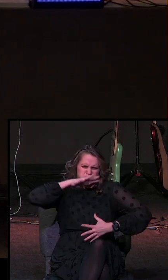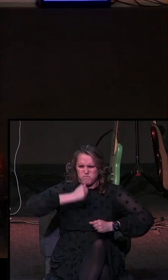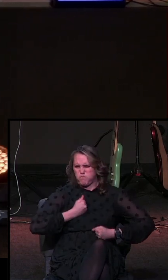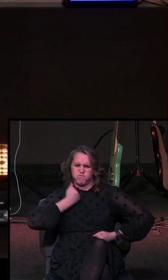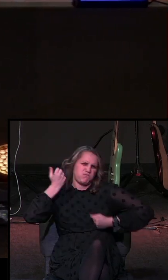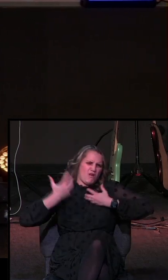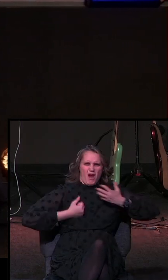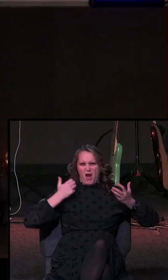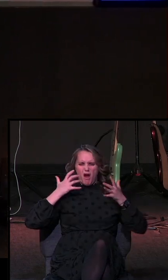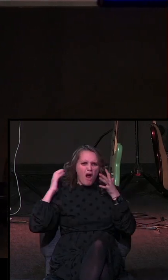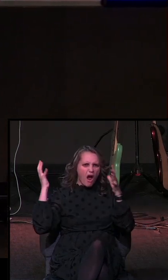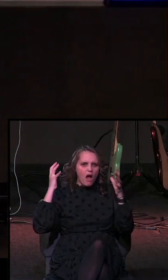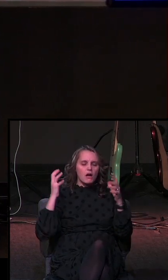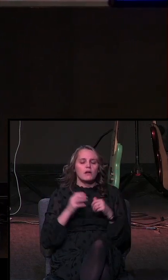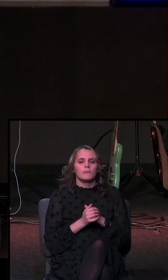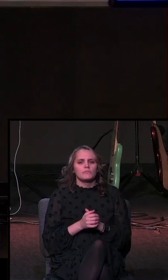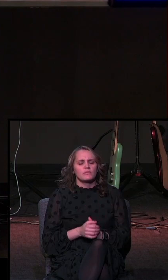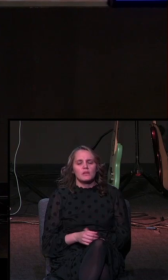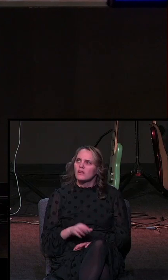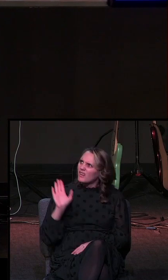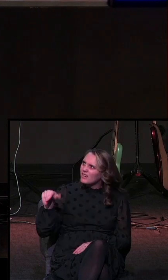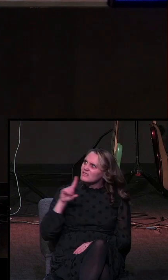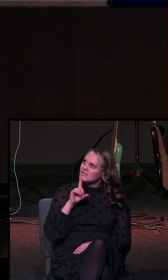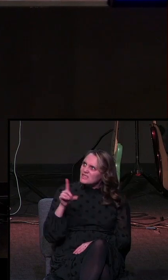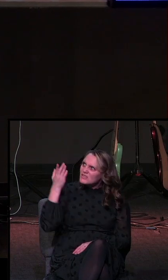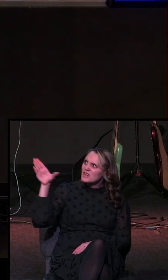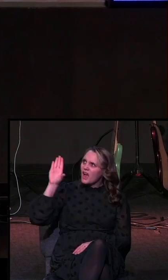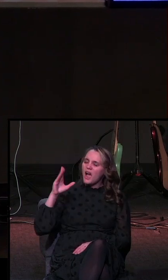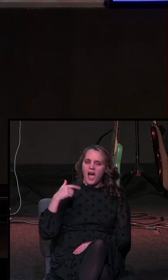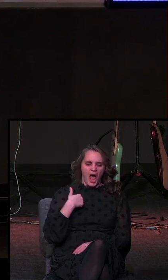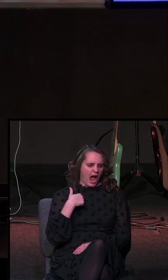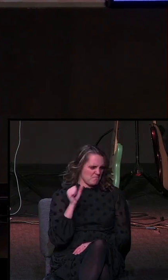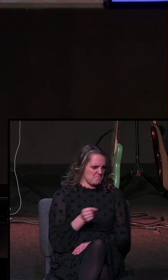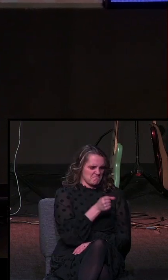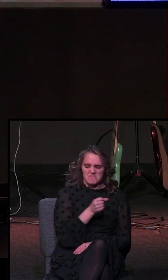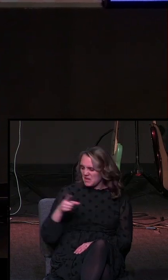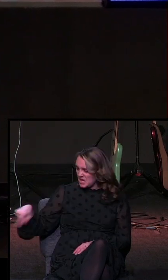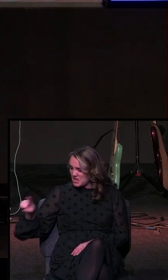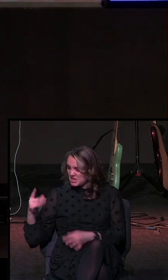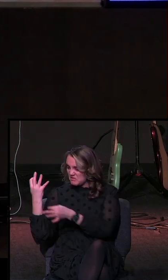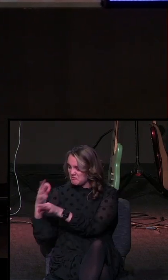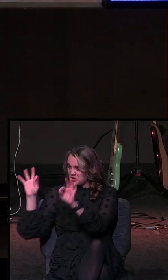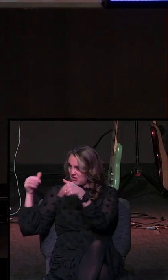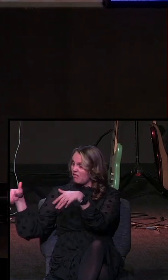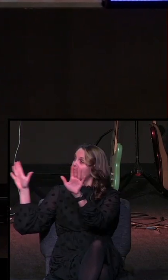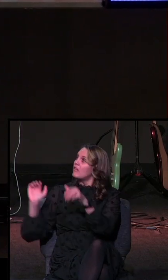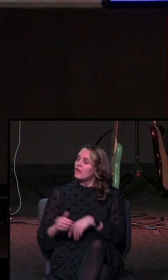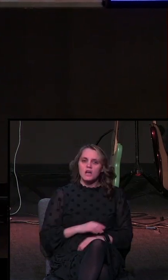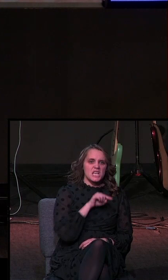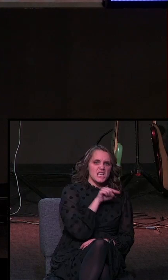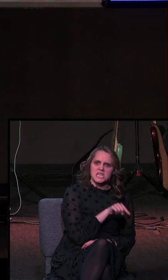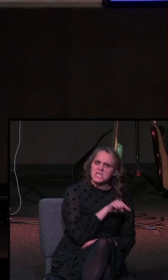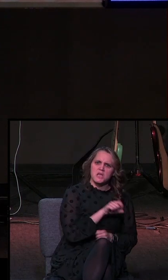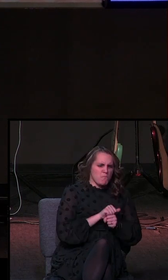me, God? I get put in the fish, and these people just get off scot-free? How is that fair?" He's furious.